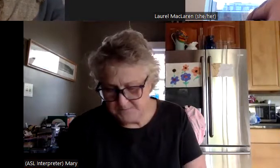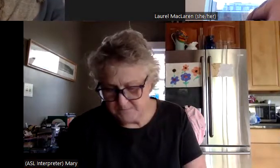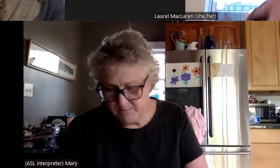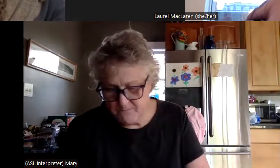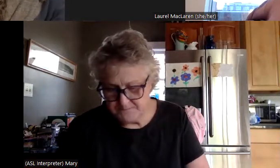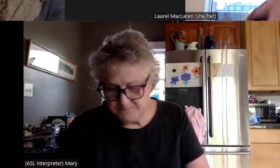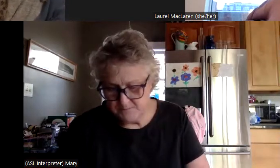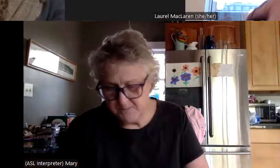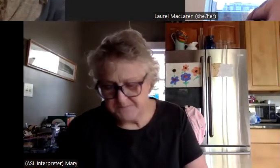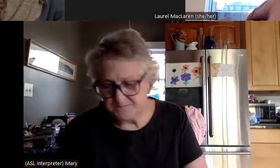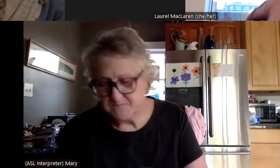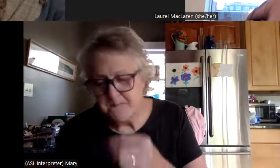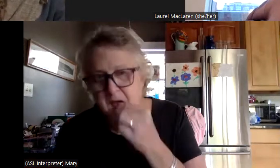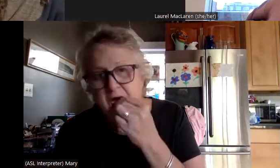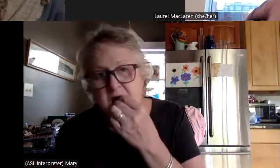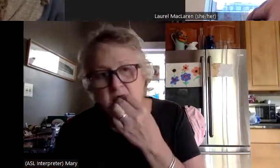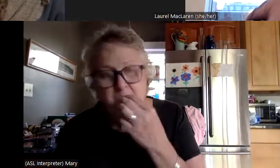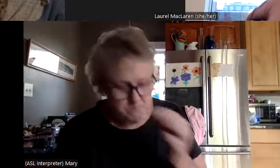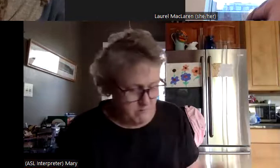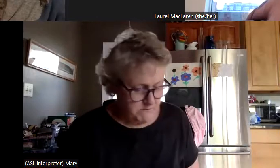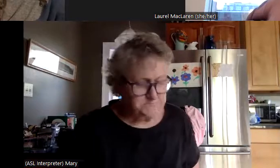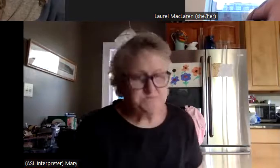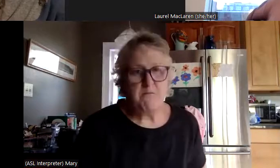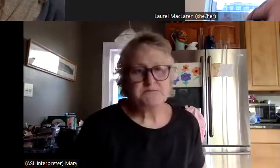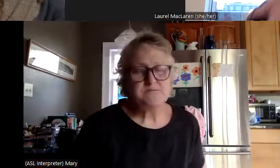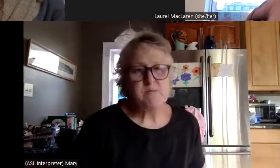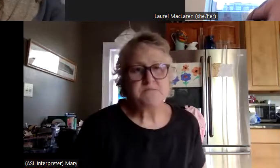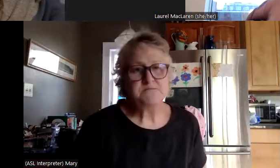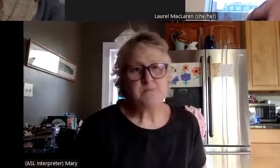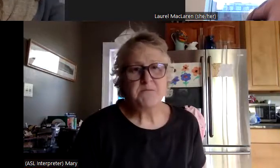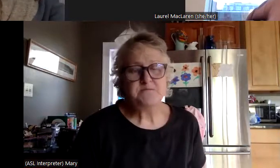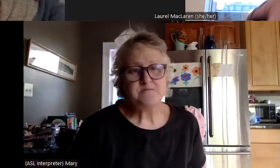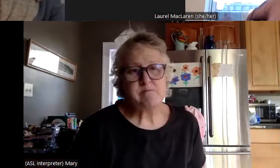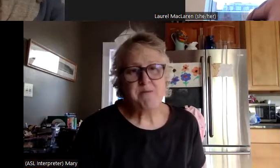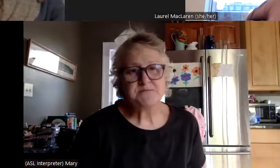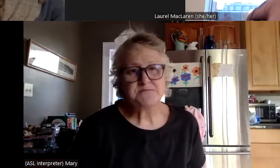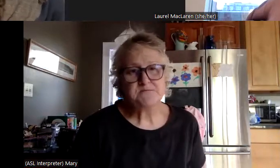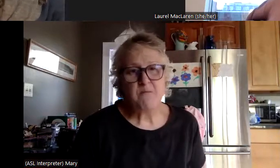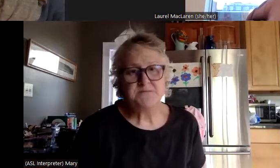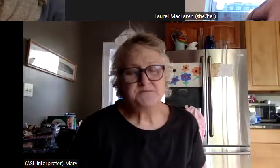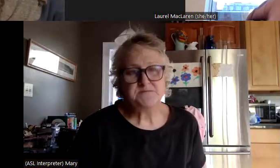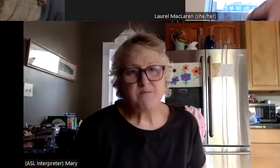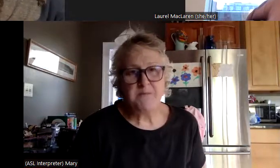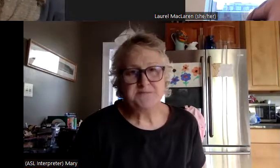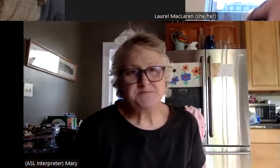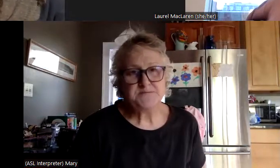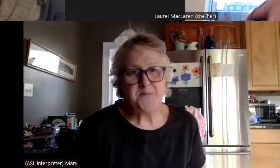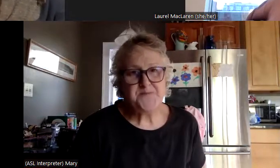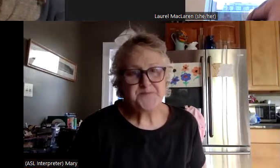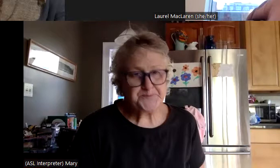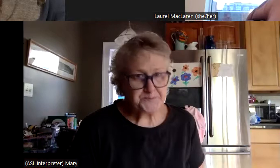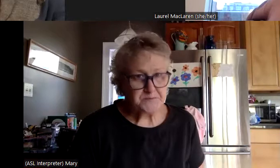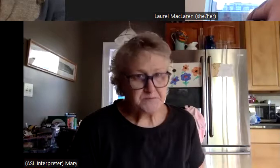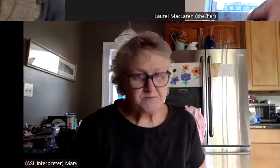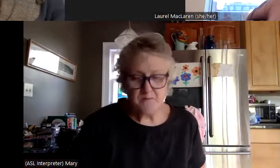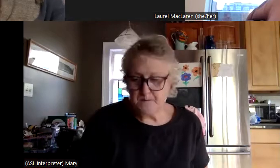just kind of reading, absorbing. Mm-hmm. Decided that I needed to have a cot